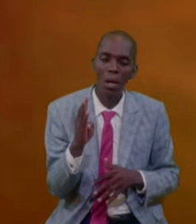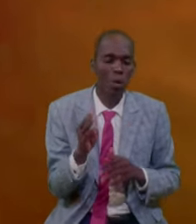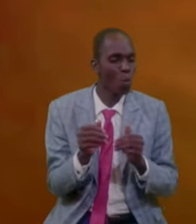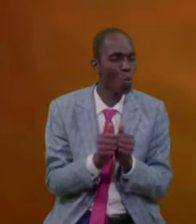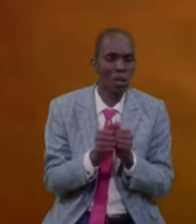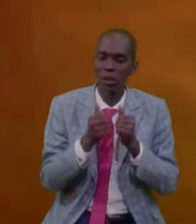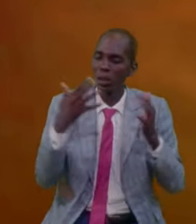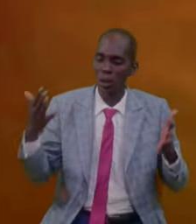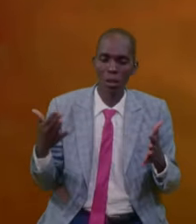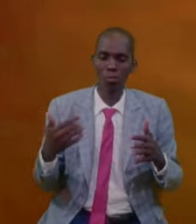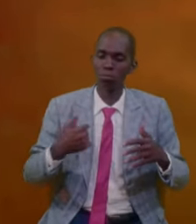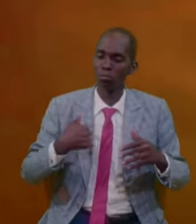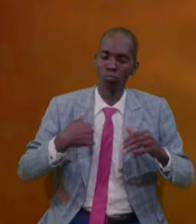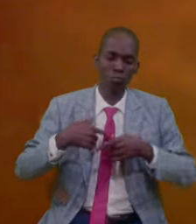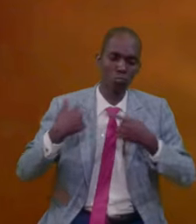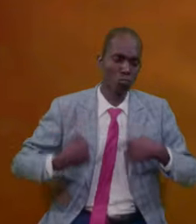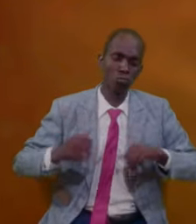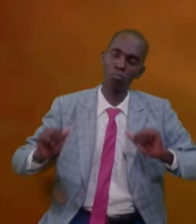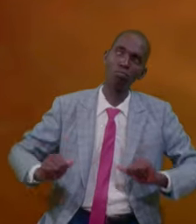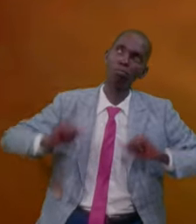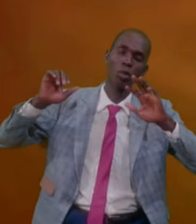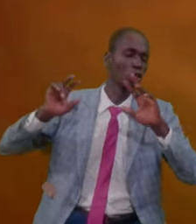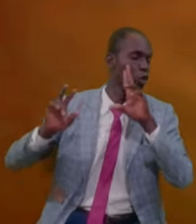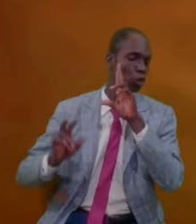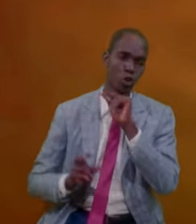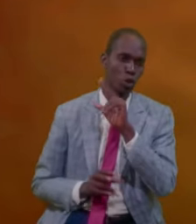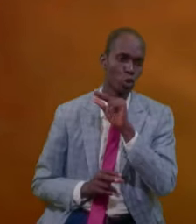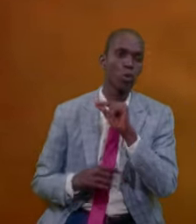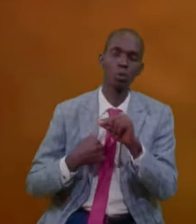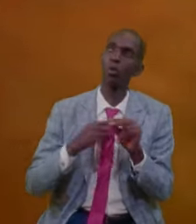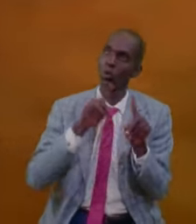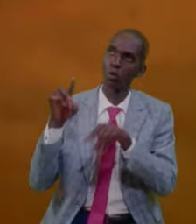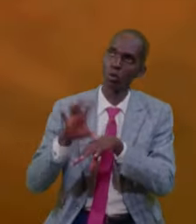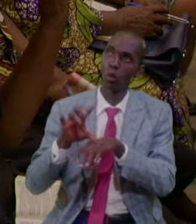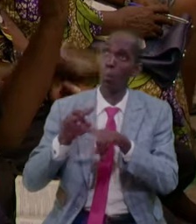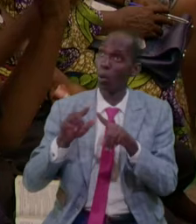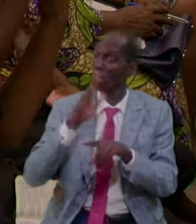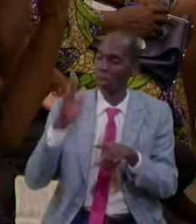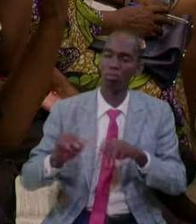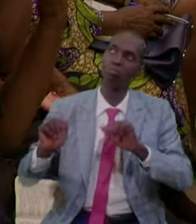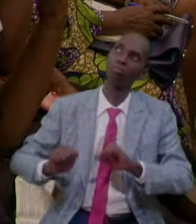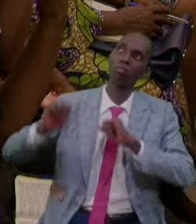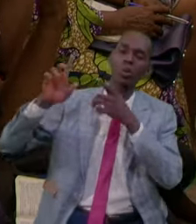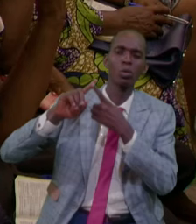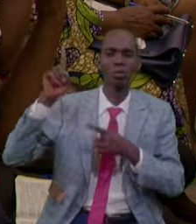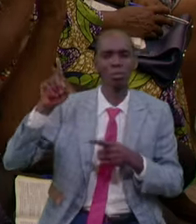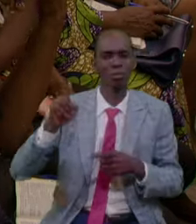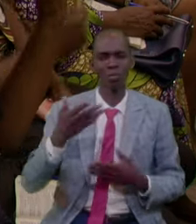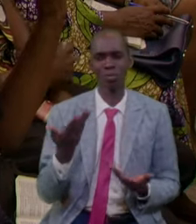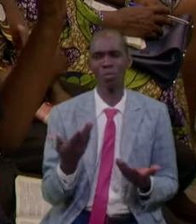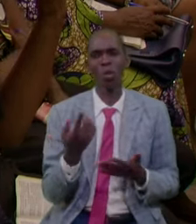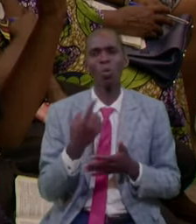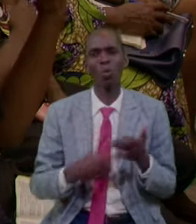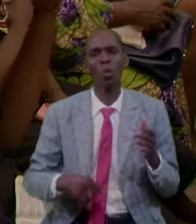surrender and submission. What do you think God thinks about that? He doesn't want those simulated